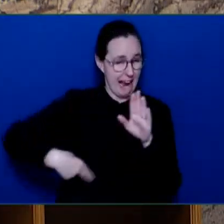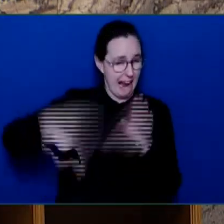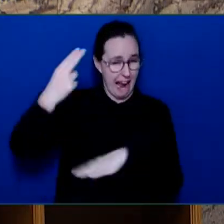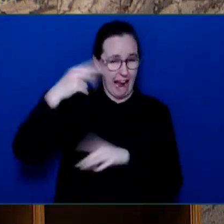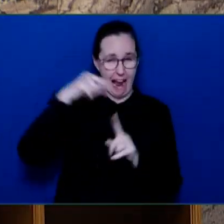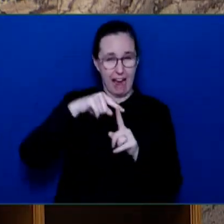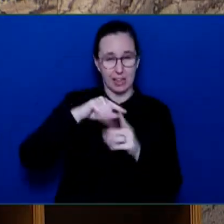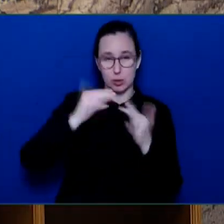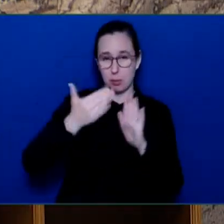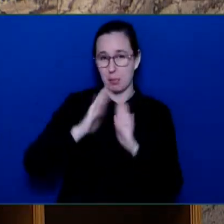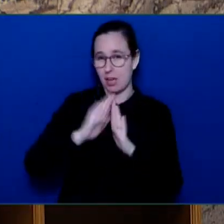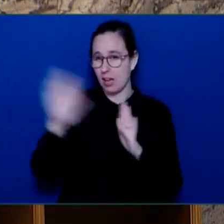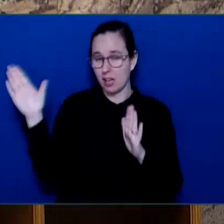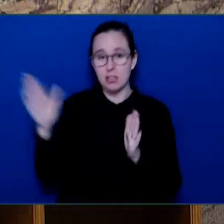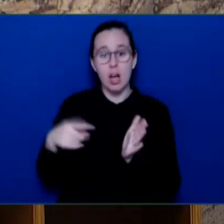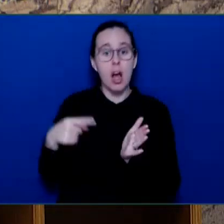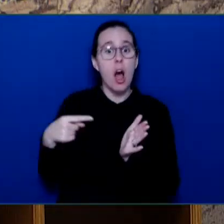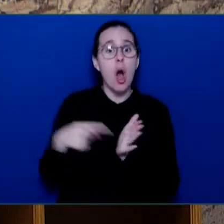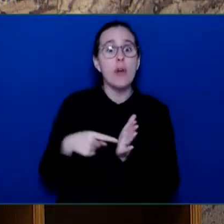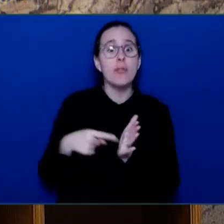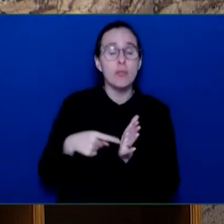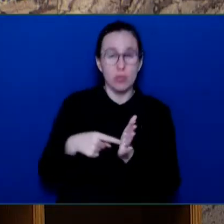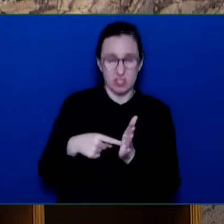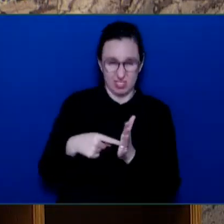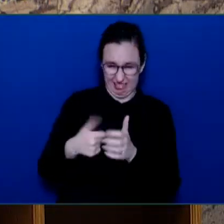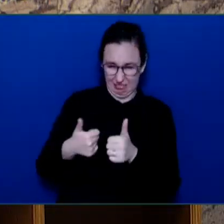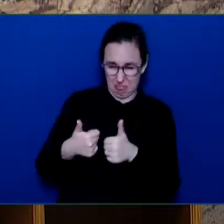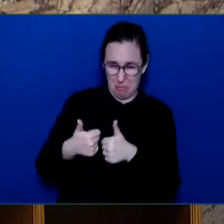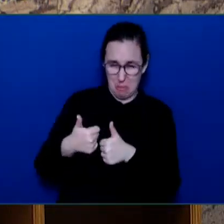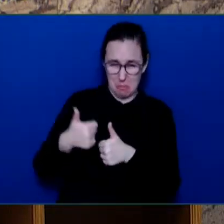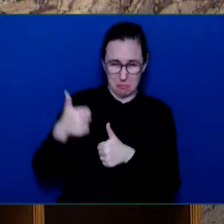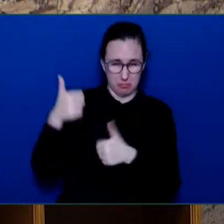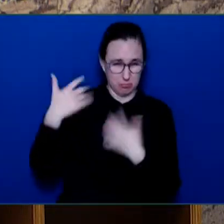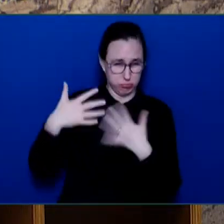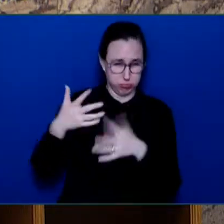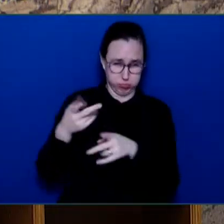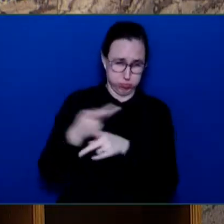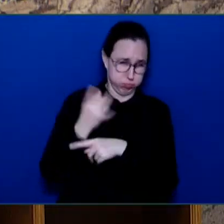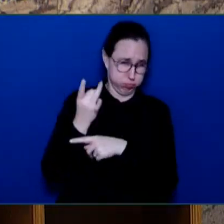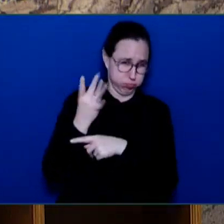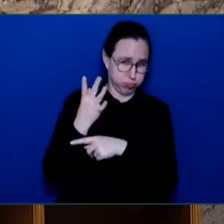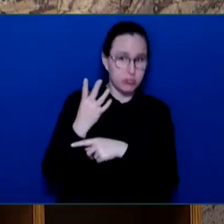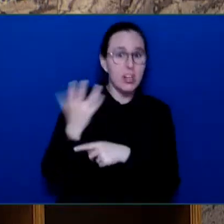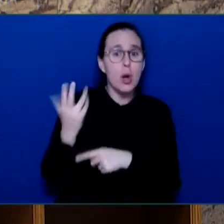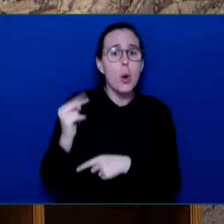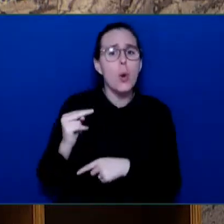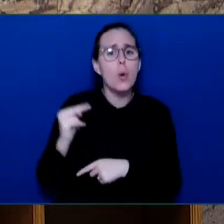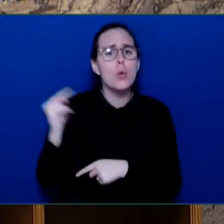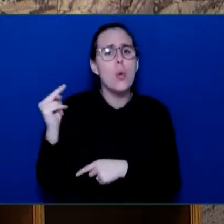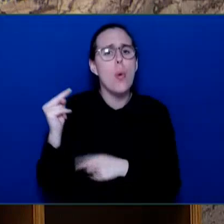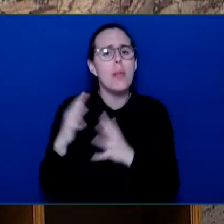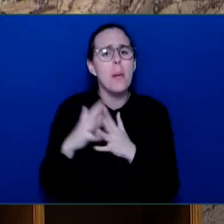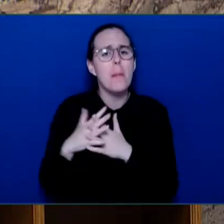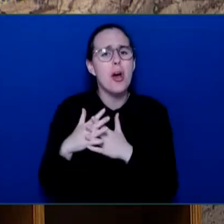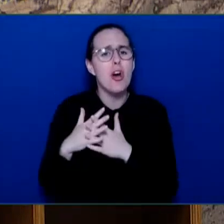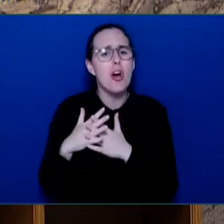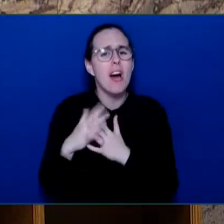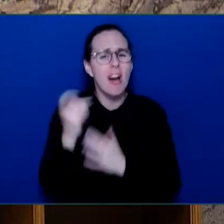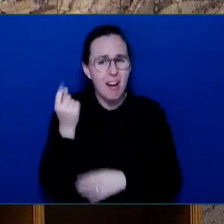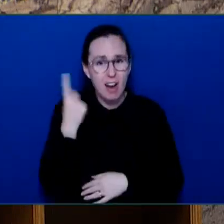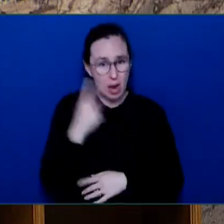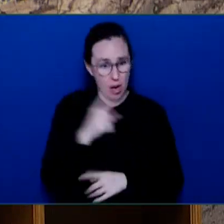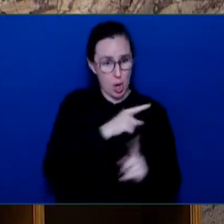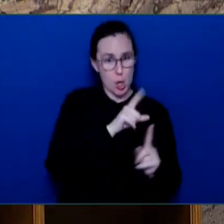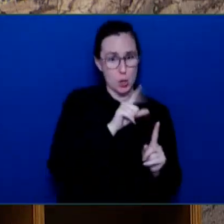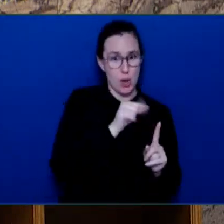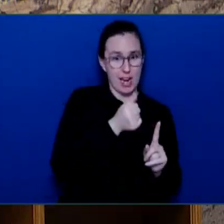2018, the NDP have been consulting while short-term rentals have exploded. Why? Well, the NDP have collected